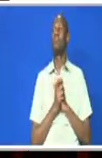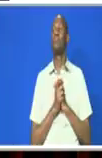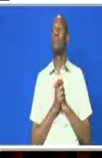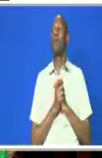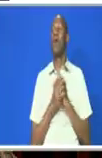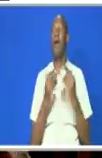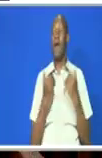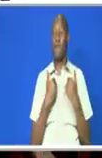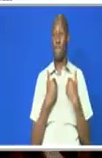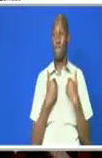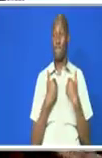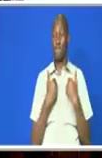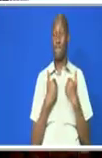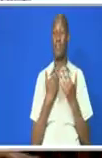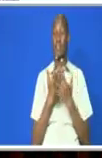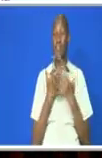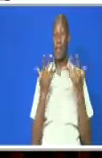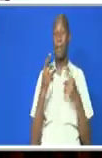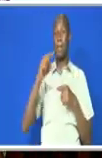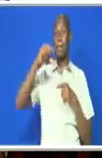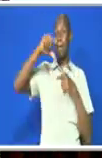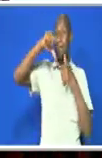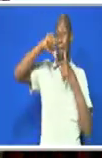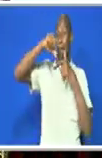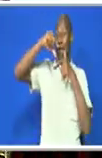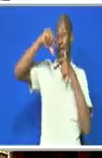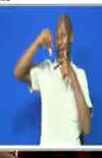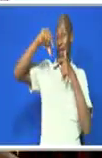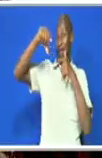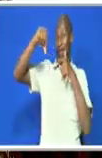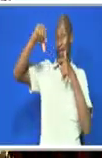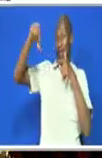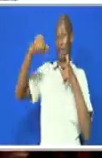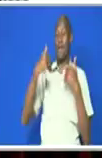I have some pegs with me here.